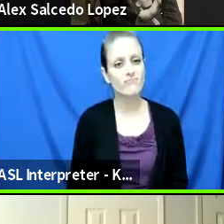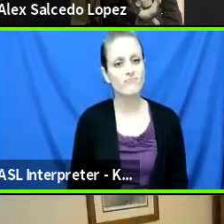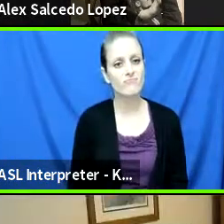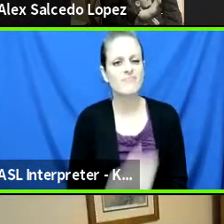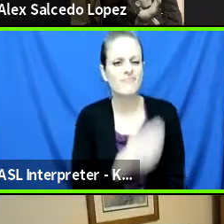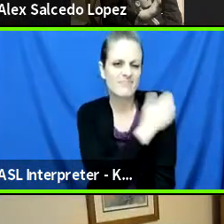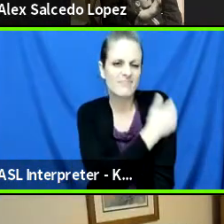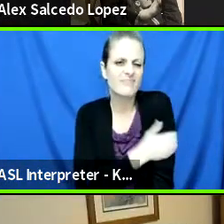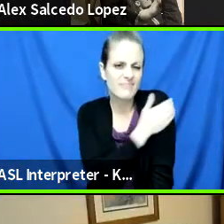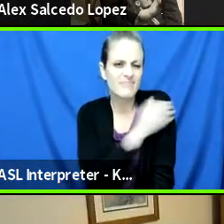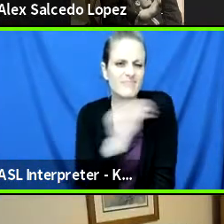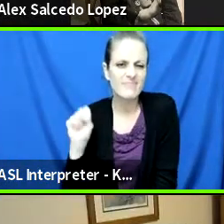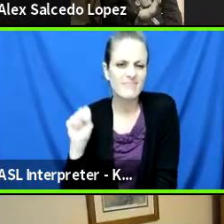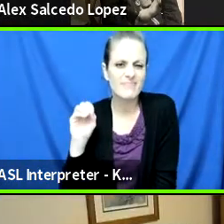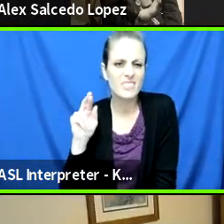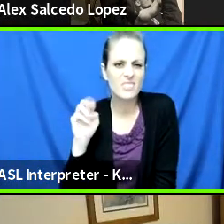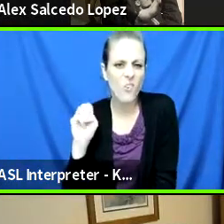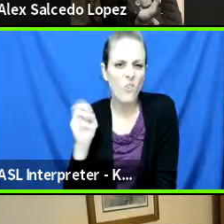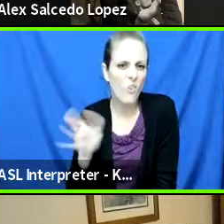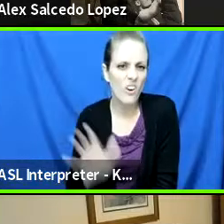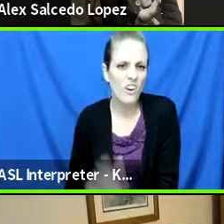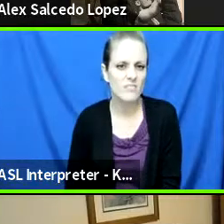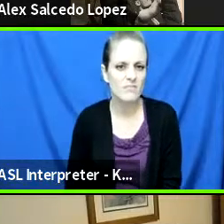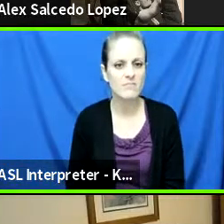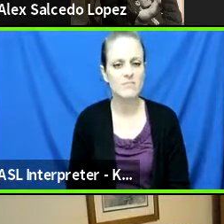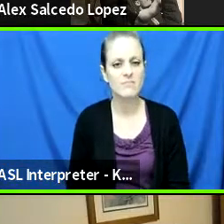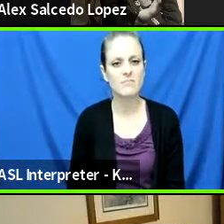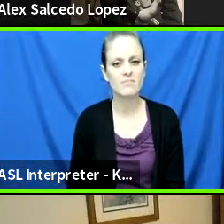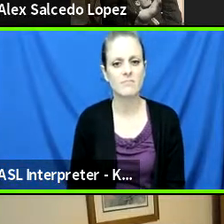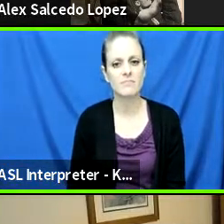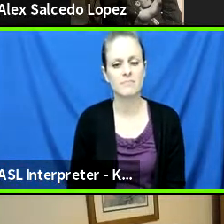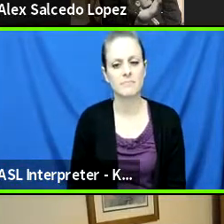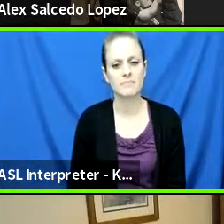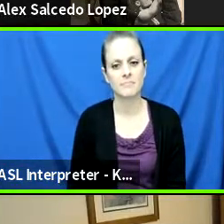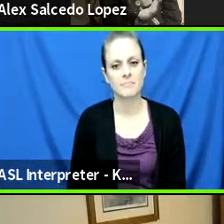me a sore arm, and that was it.